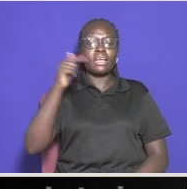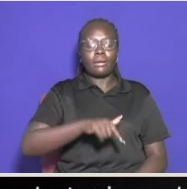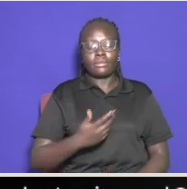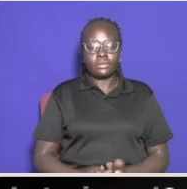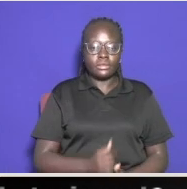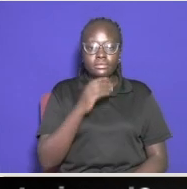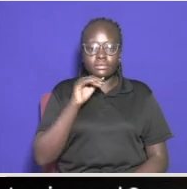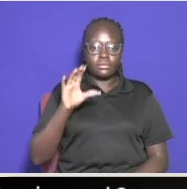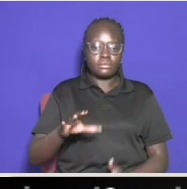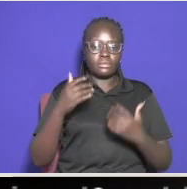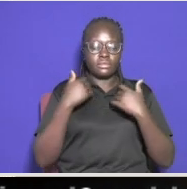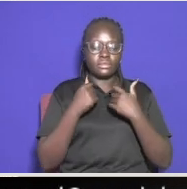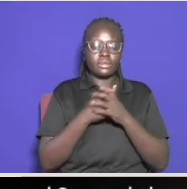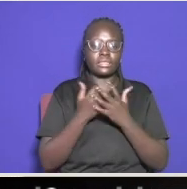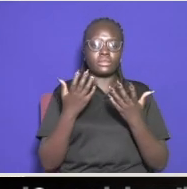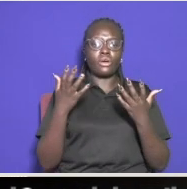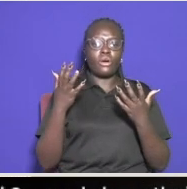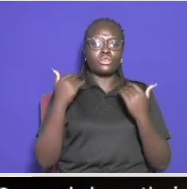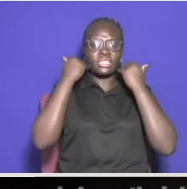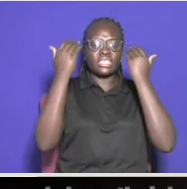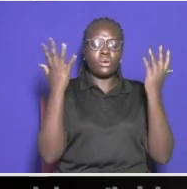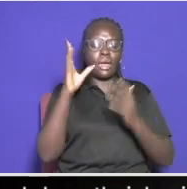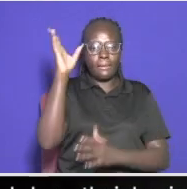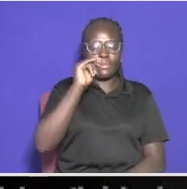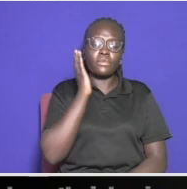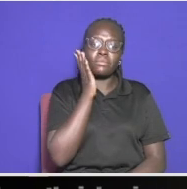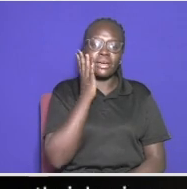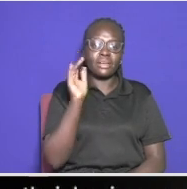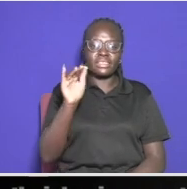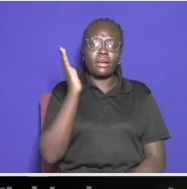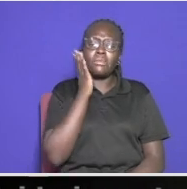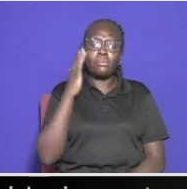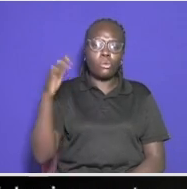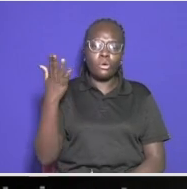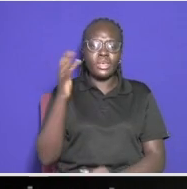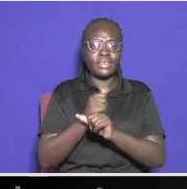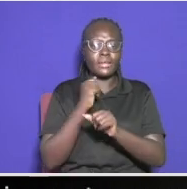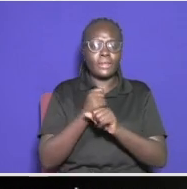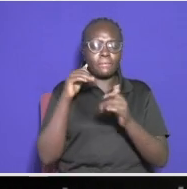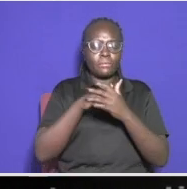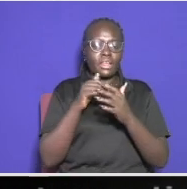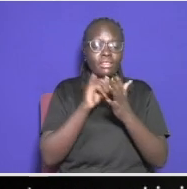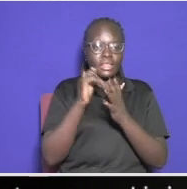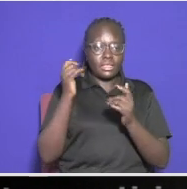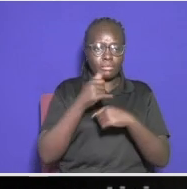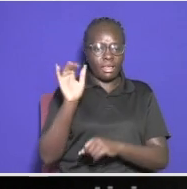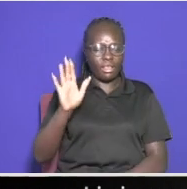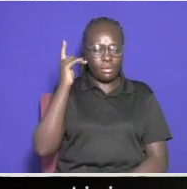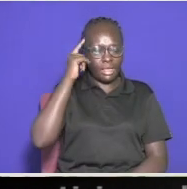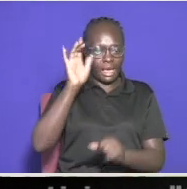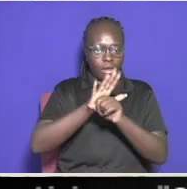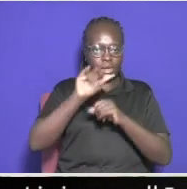our son got to a point also where he missed the mom and was like, hey mom, kona shindanga job. And that prompted us to think a lot about